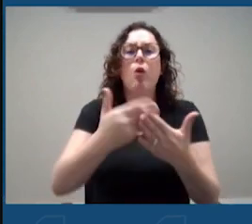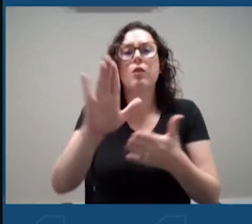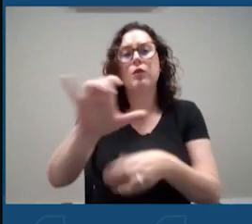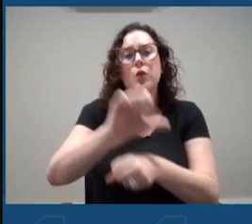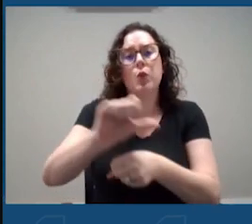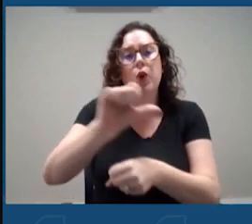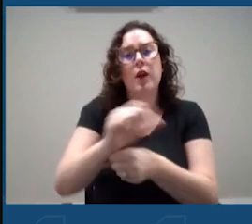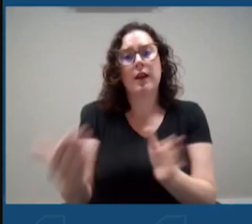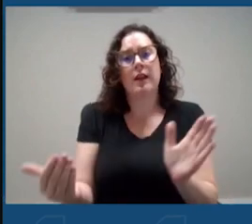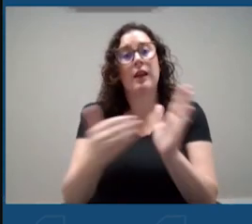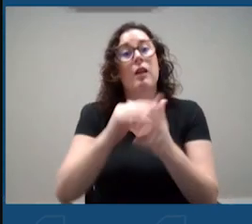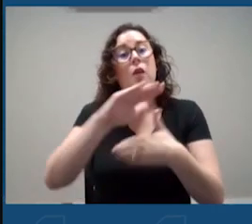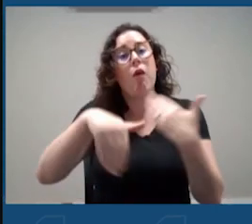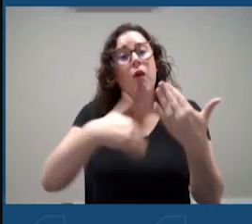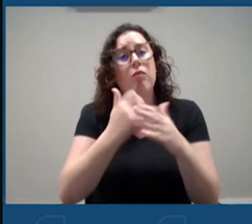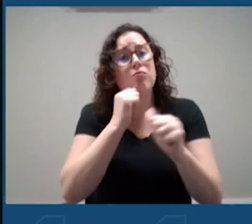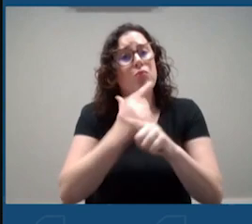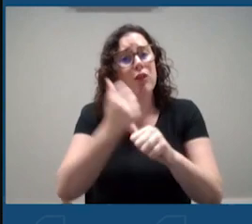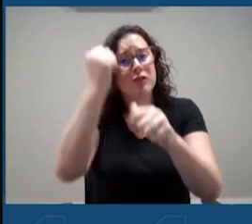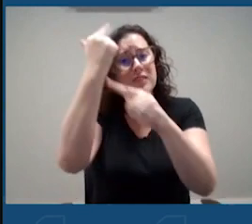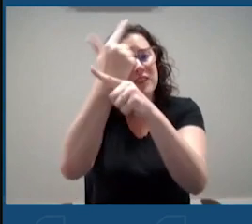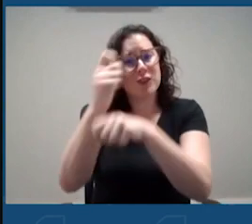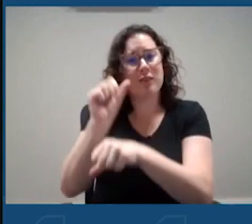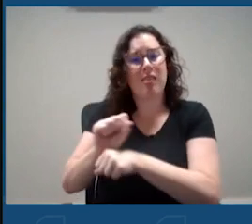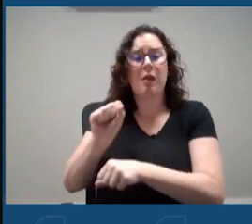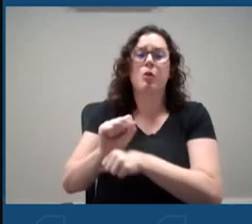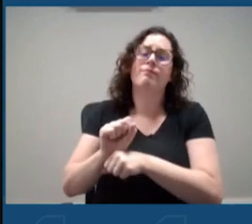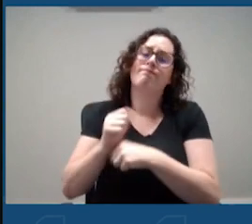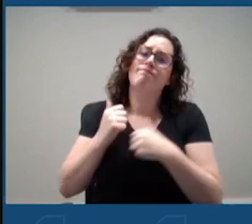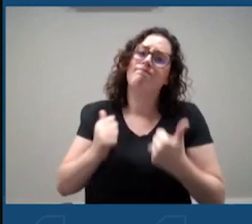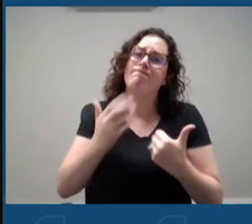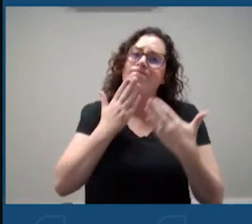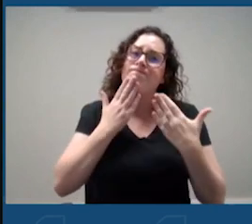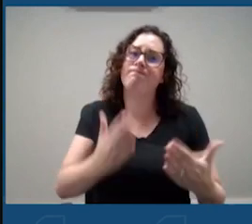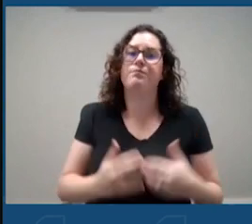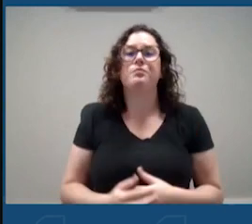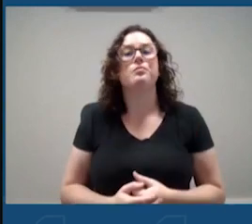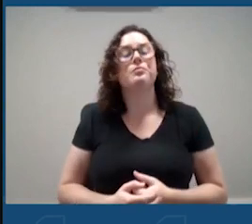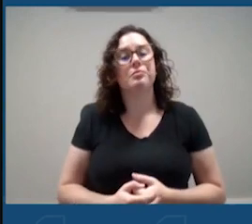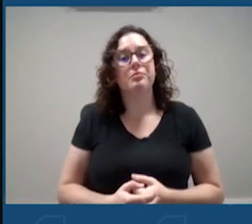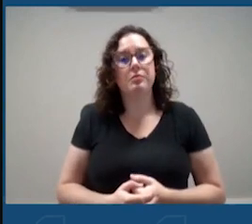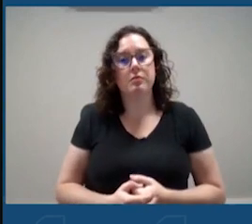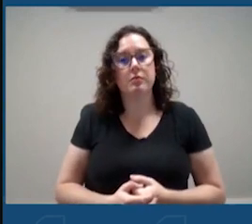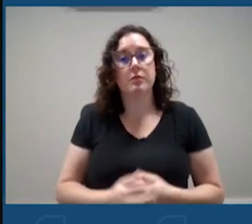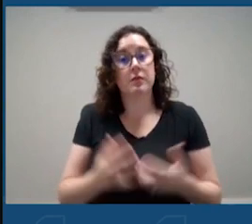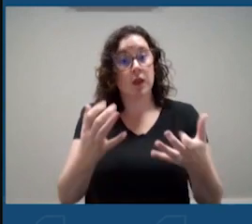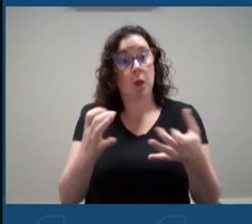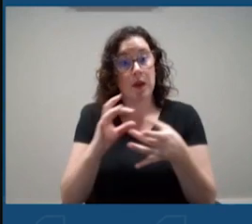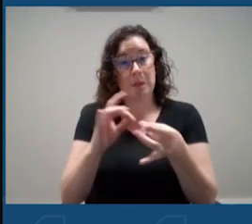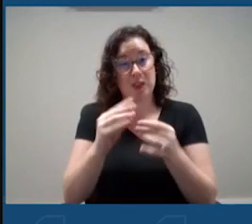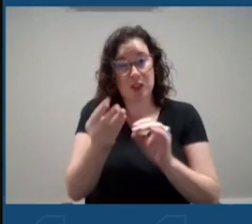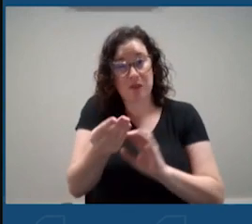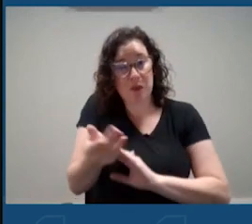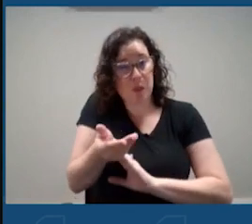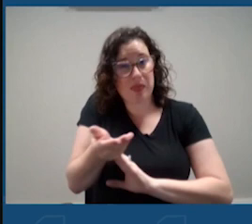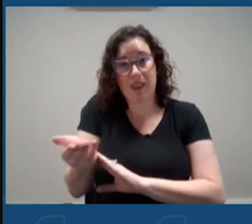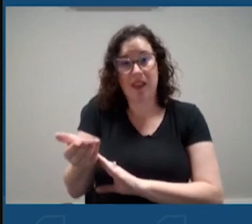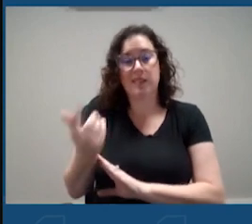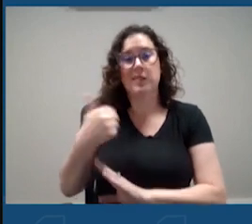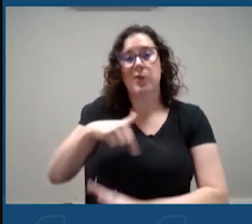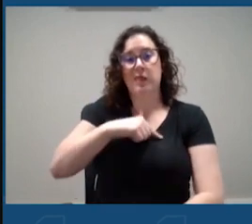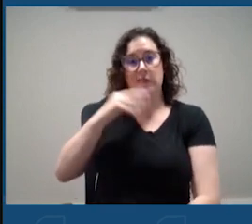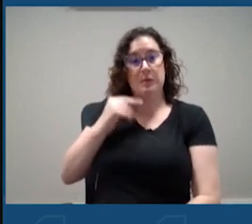all of our brothers and sisters in labor. I also want to mention a couple things that we've experienced here